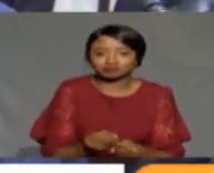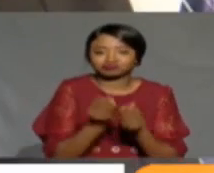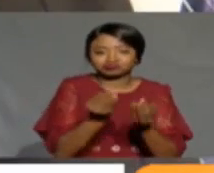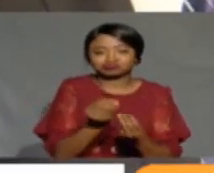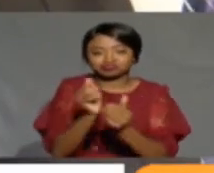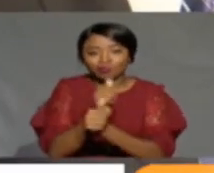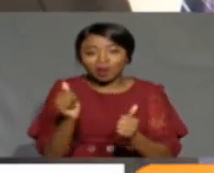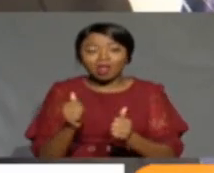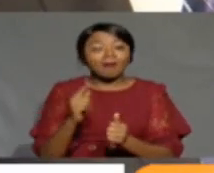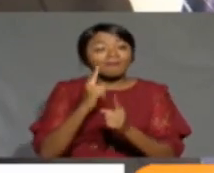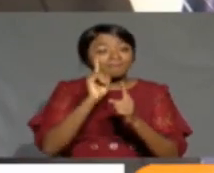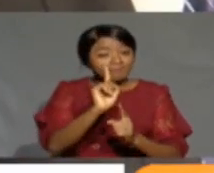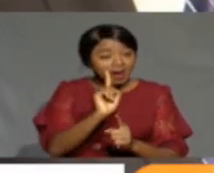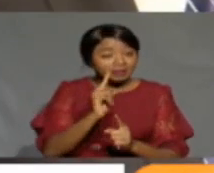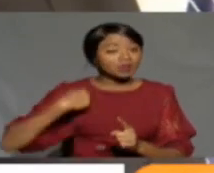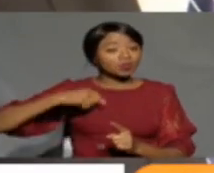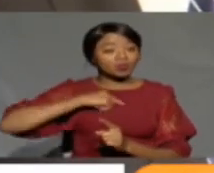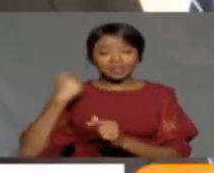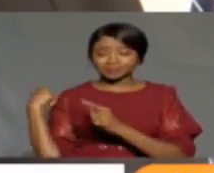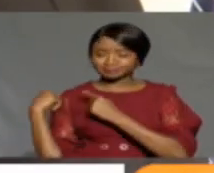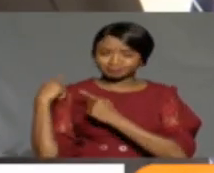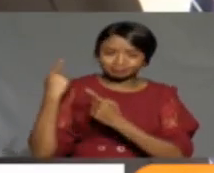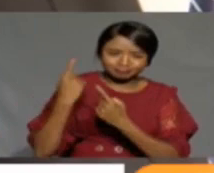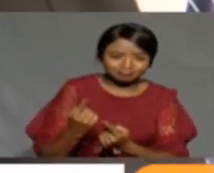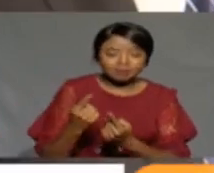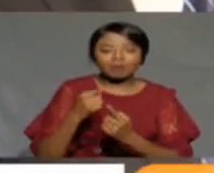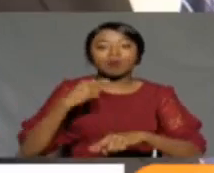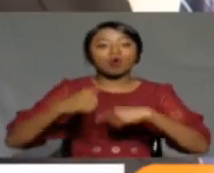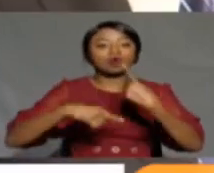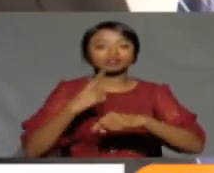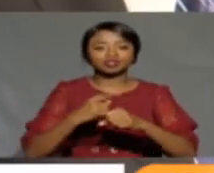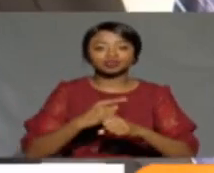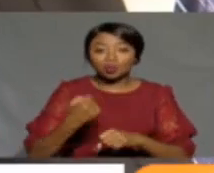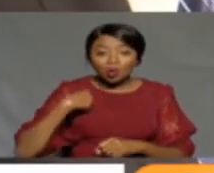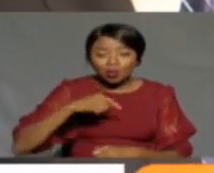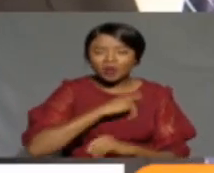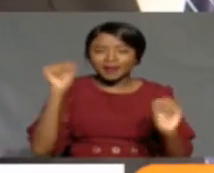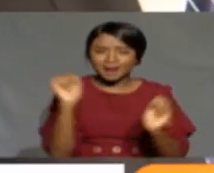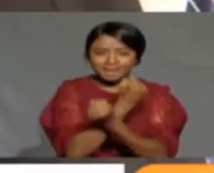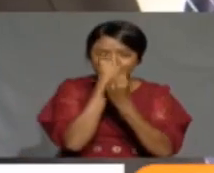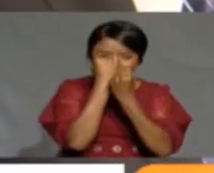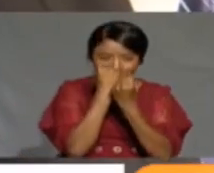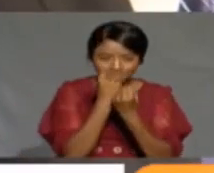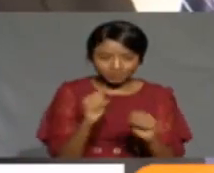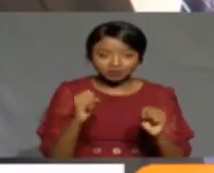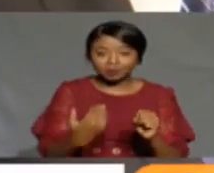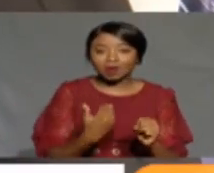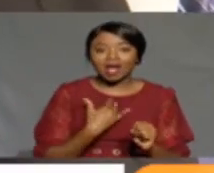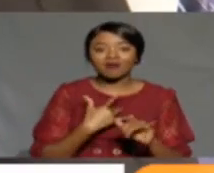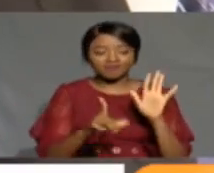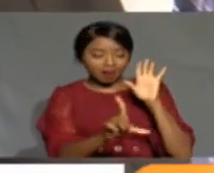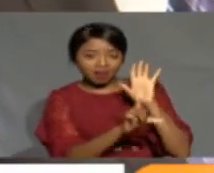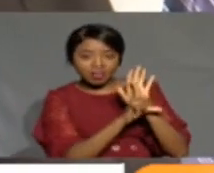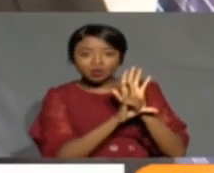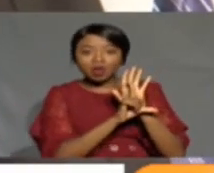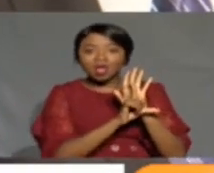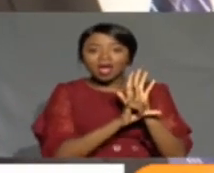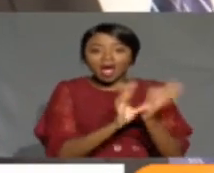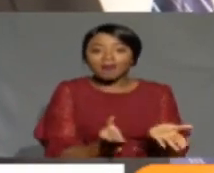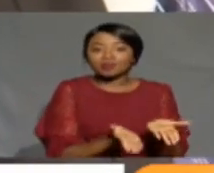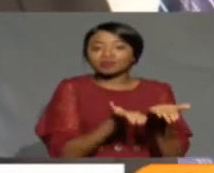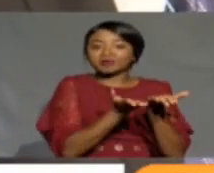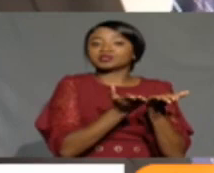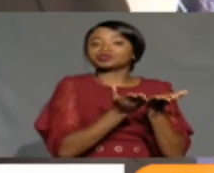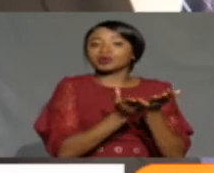We will continue to pursue the position that there cannot be a legal appropriation bill being